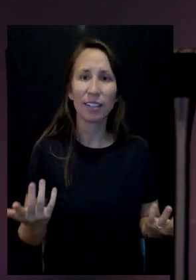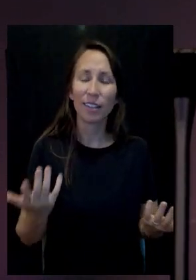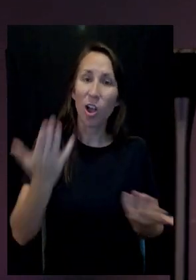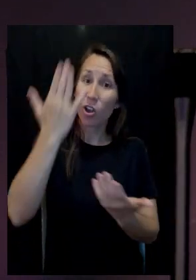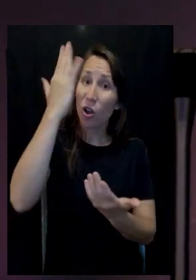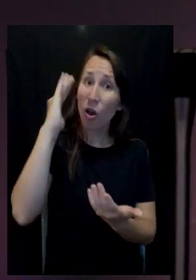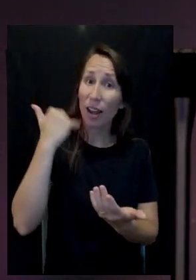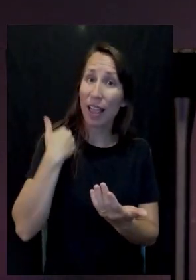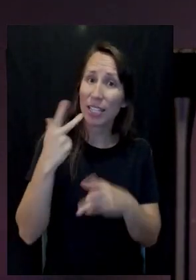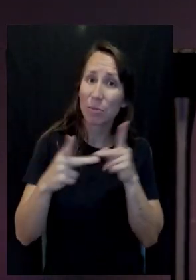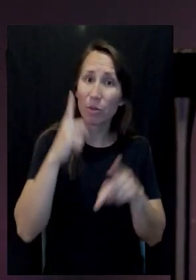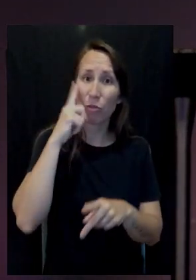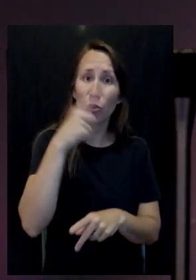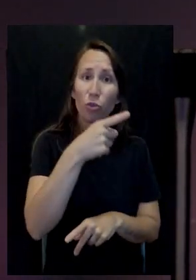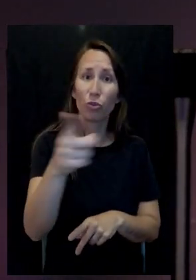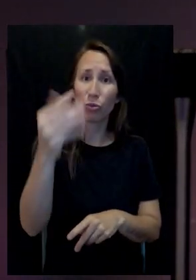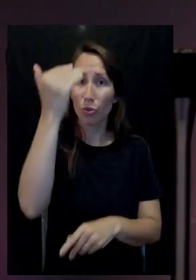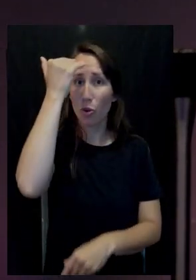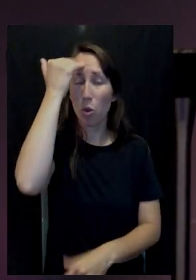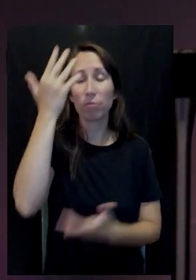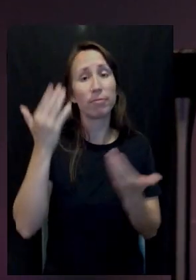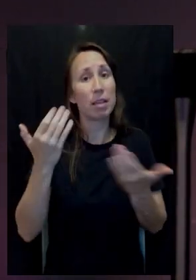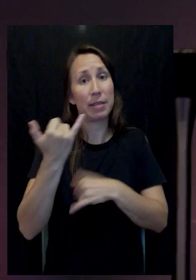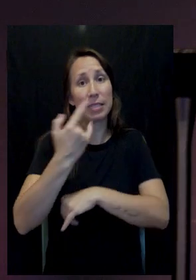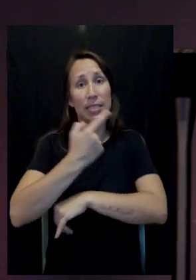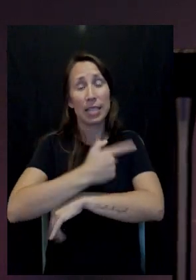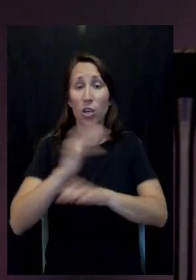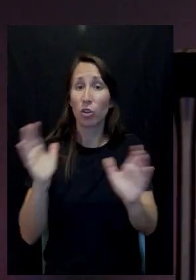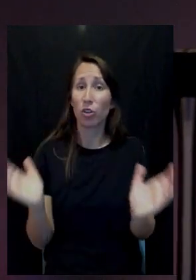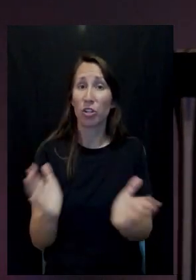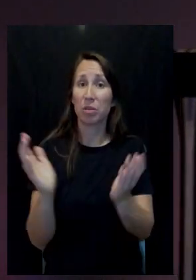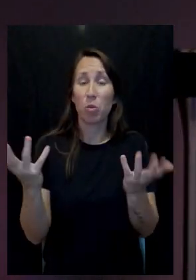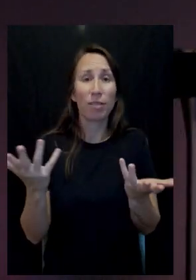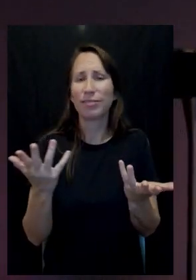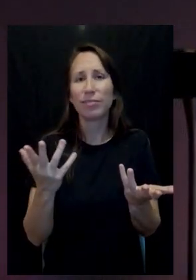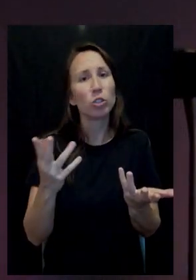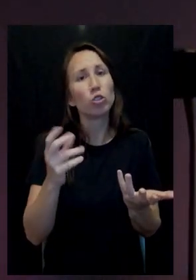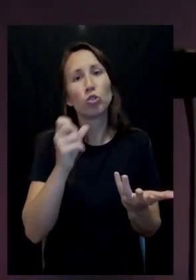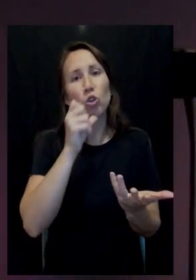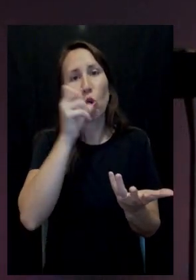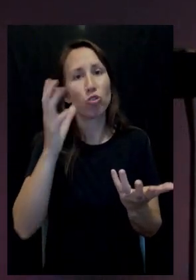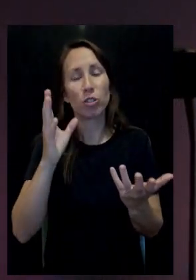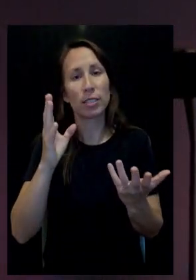Yeah. See, God has people for you to know. And maybe today the encouragement